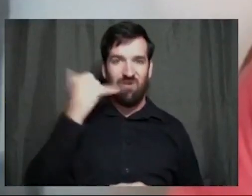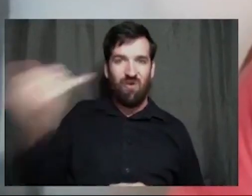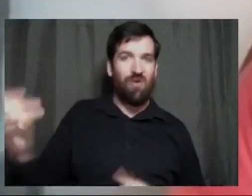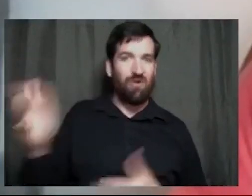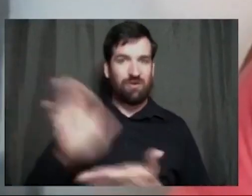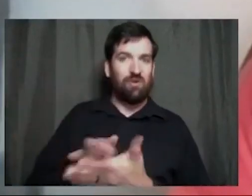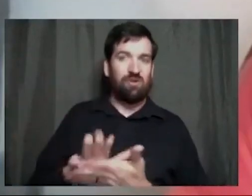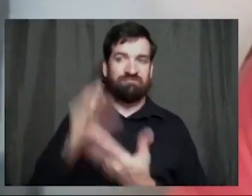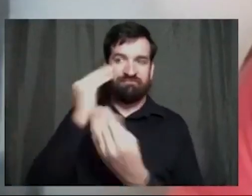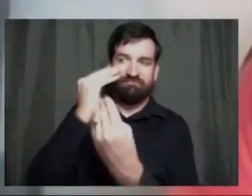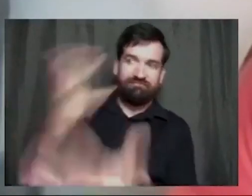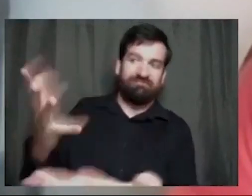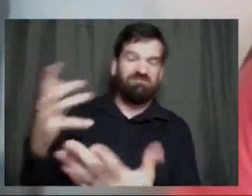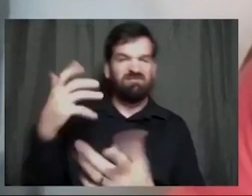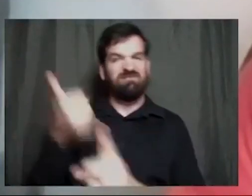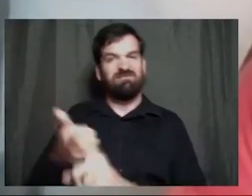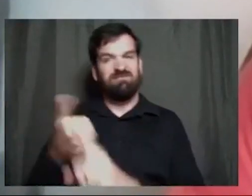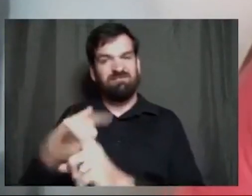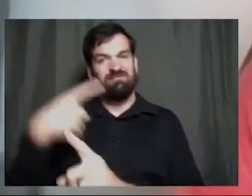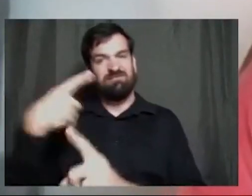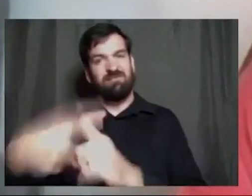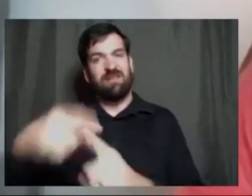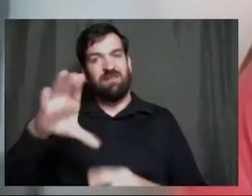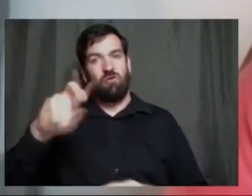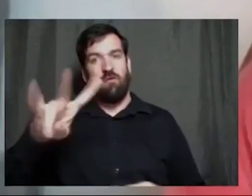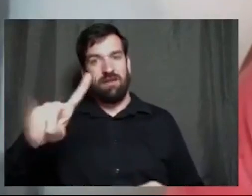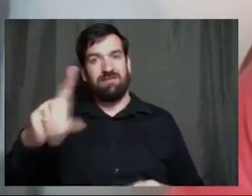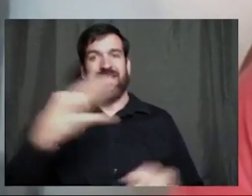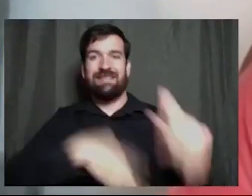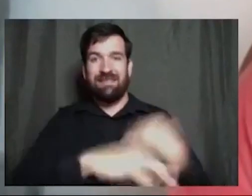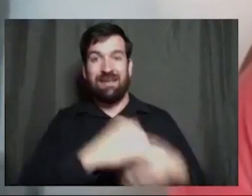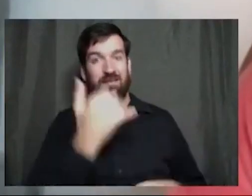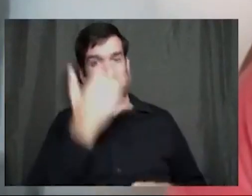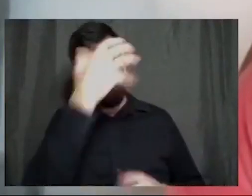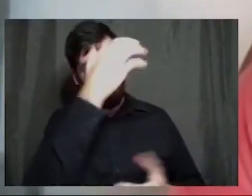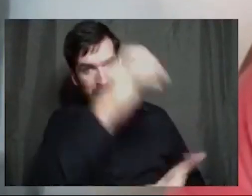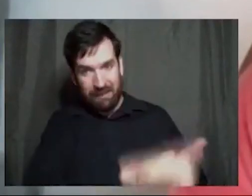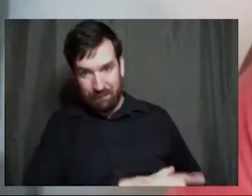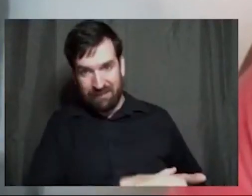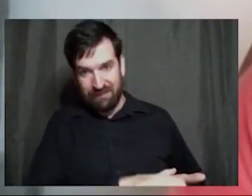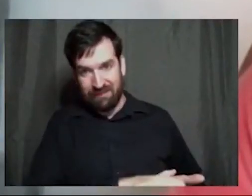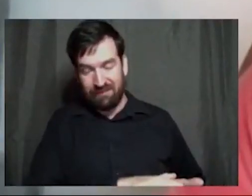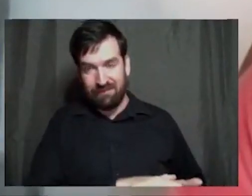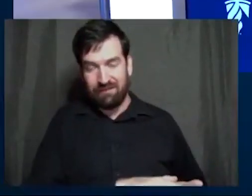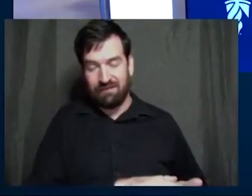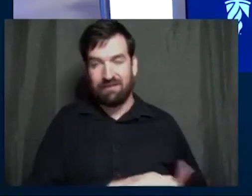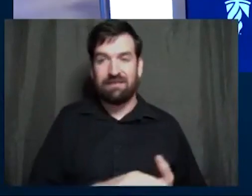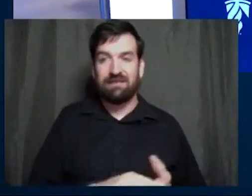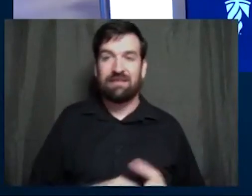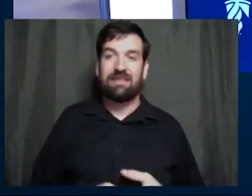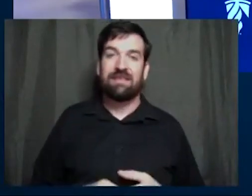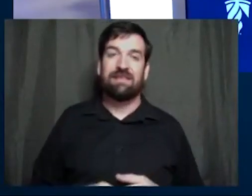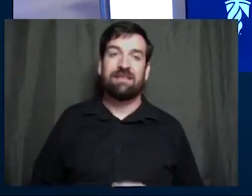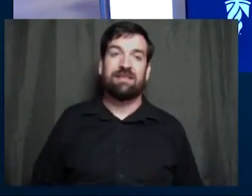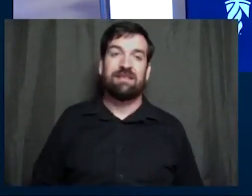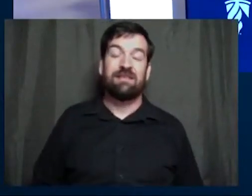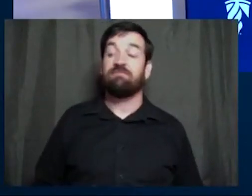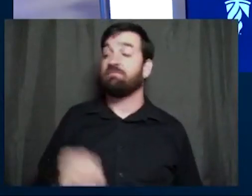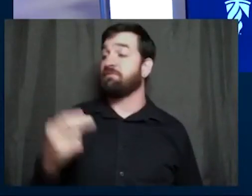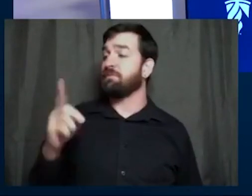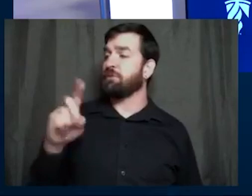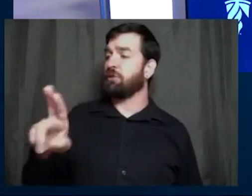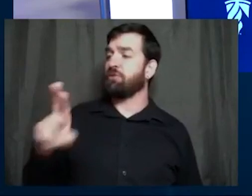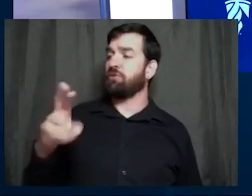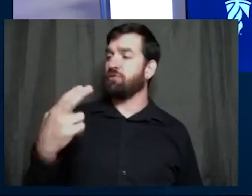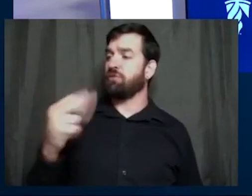daughter was positive for COVID instead of calling my husband at home with her. So, Dr. Hawkinson, I mean, what advice?